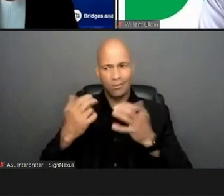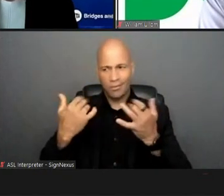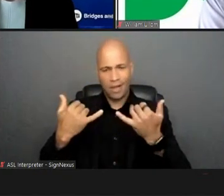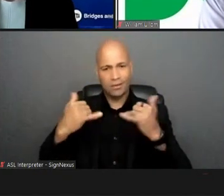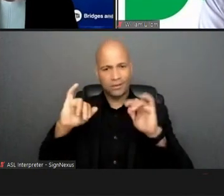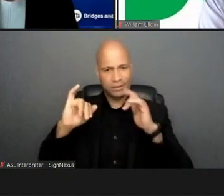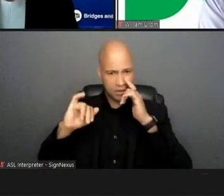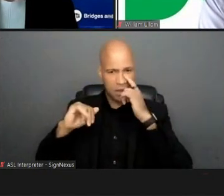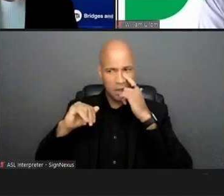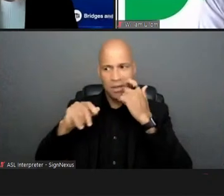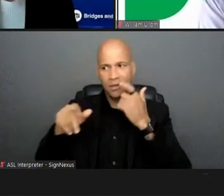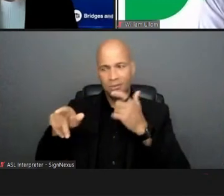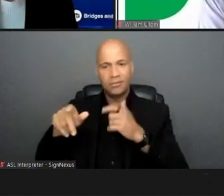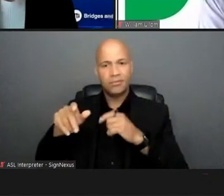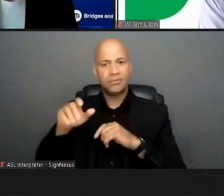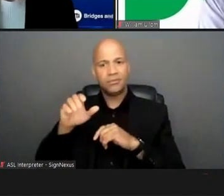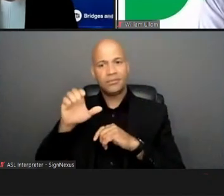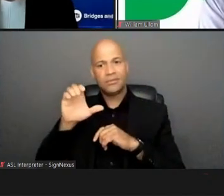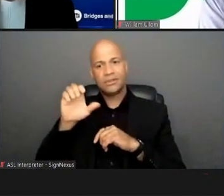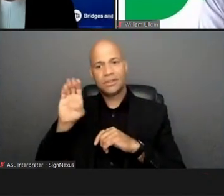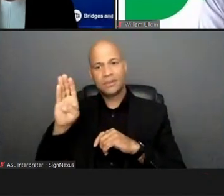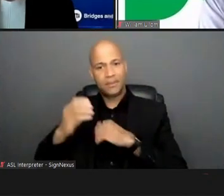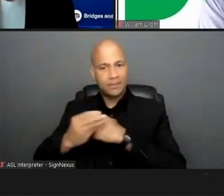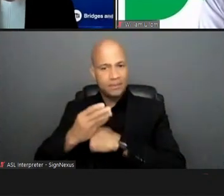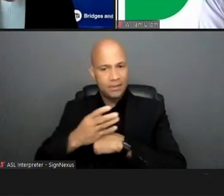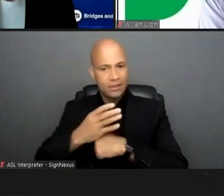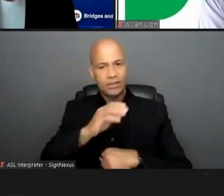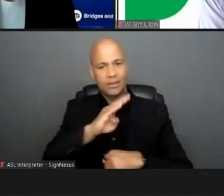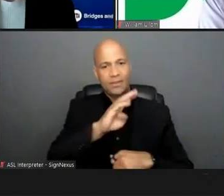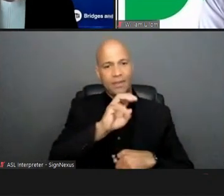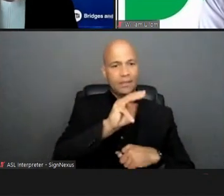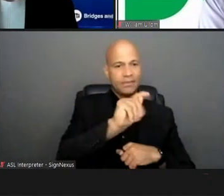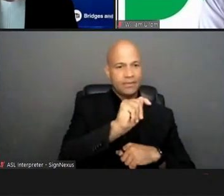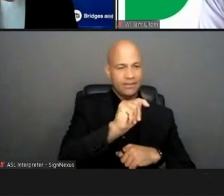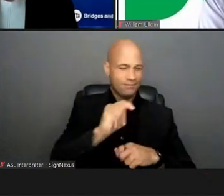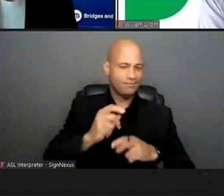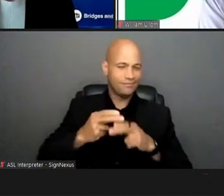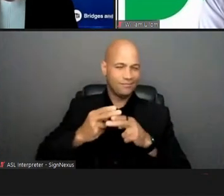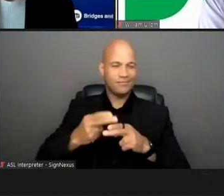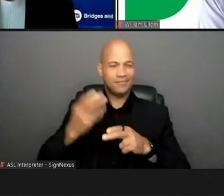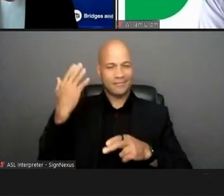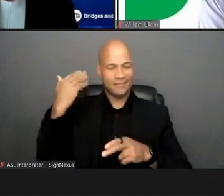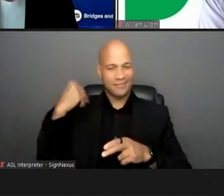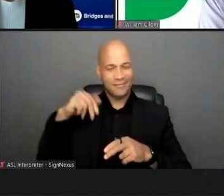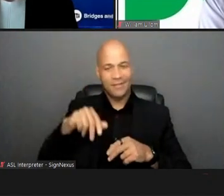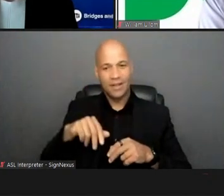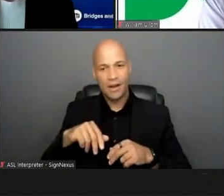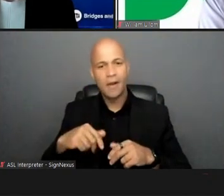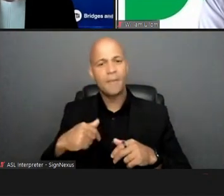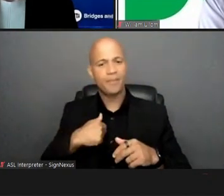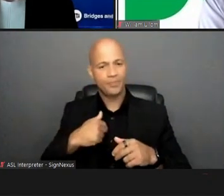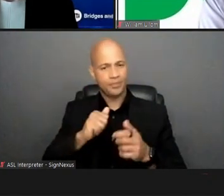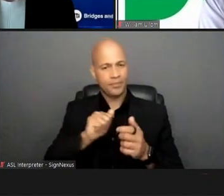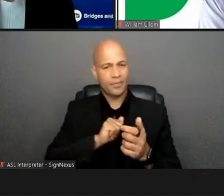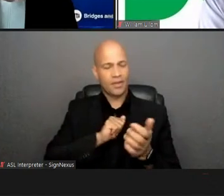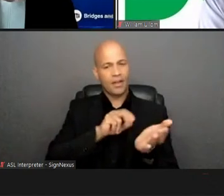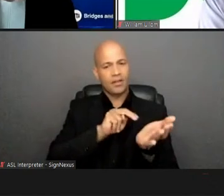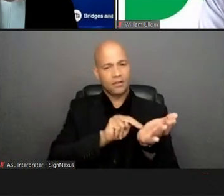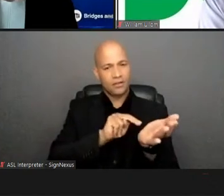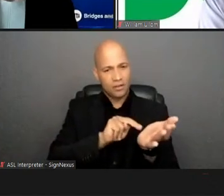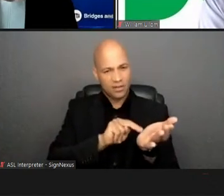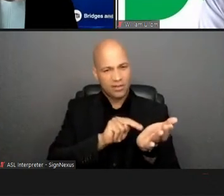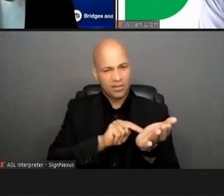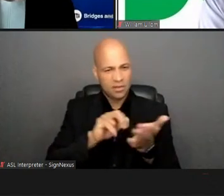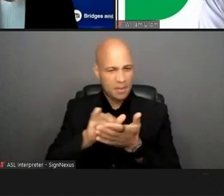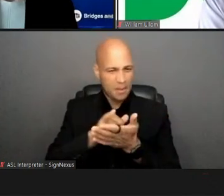call the trains by the proper names the sea beach the IND or the BMT I'm a pediatric hematology oncology nurse and work on an inpatient unit in